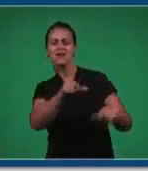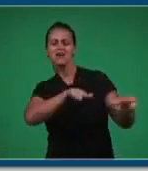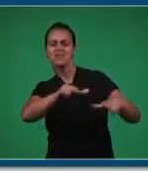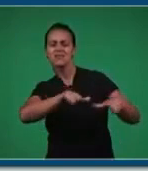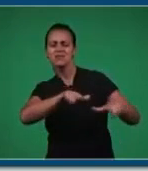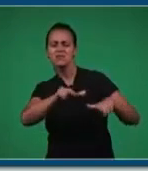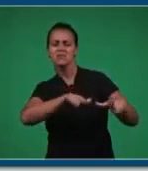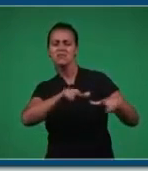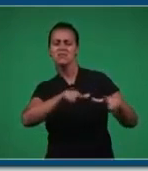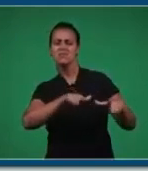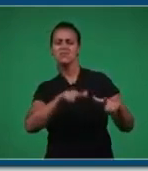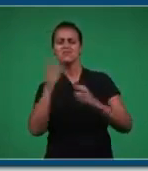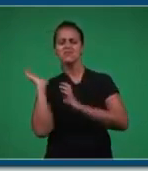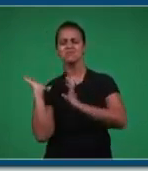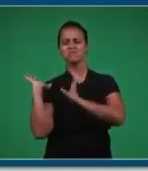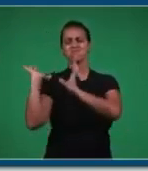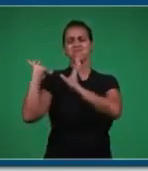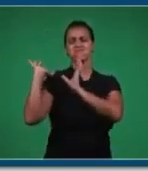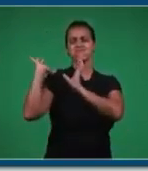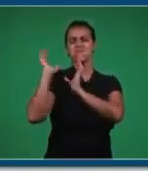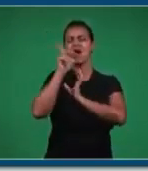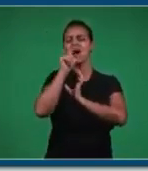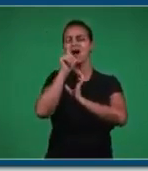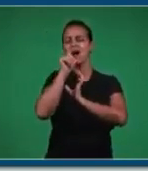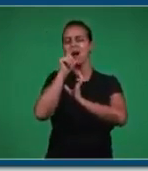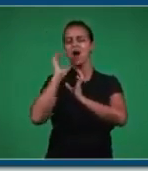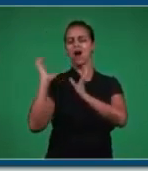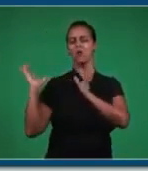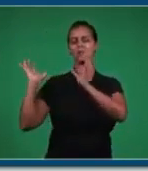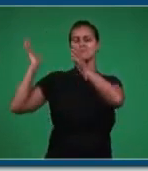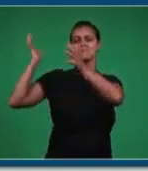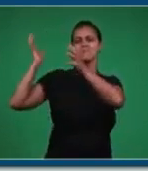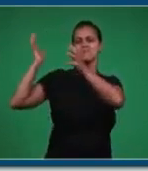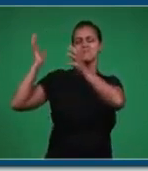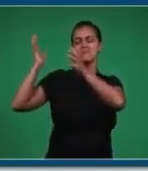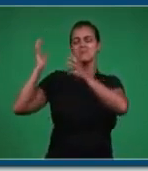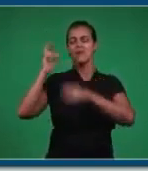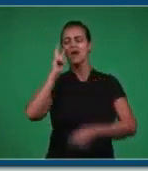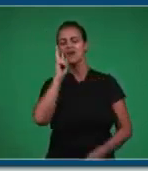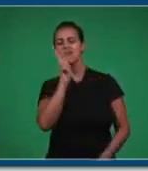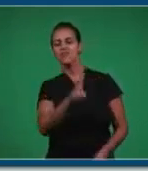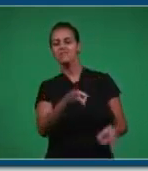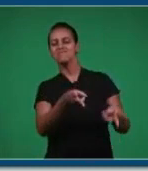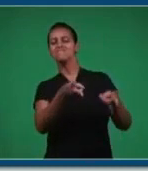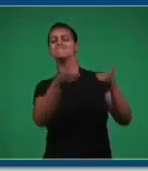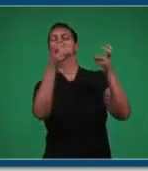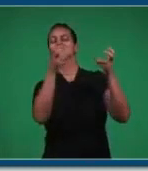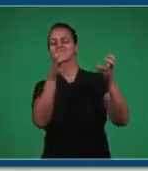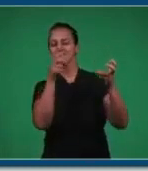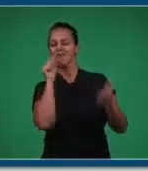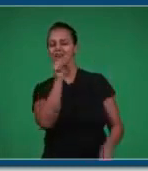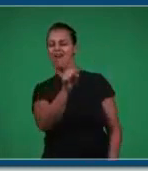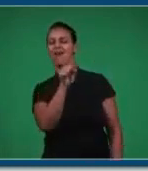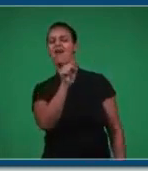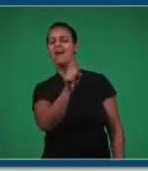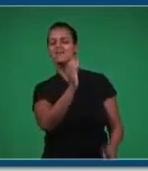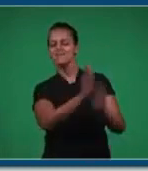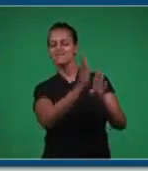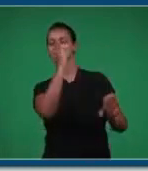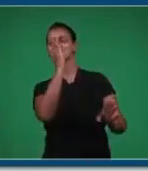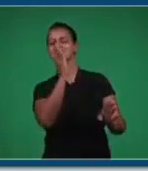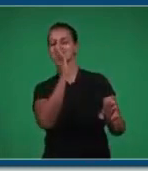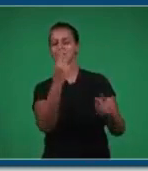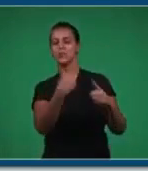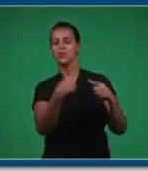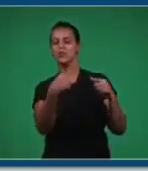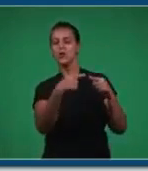working for the Lord with a vessel of water on her hands. And he understood the genetics. That's the one that the